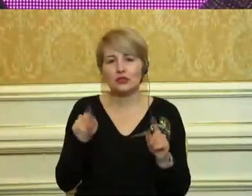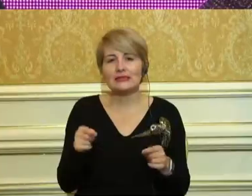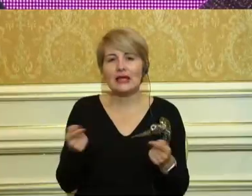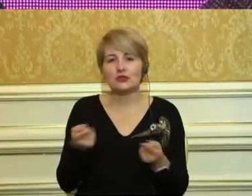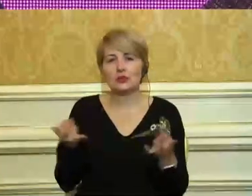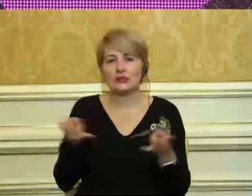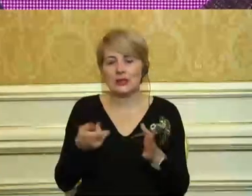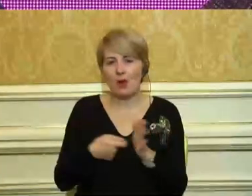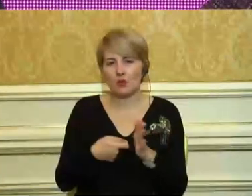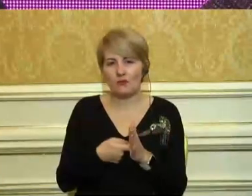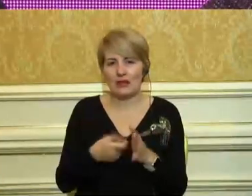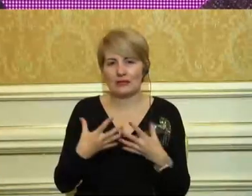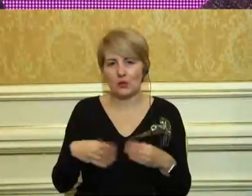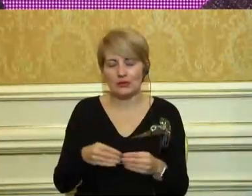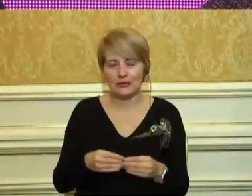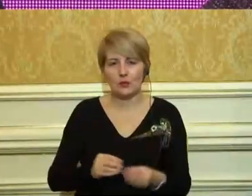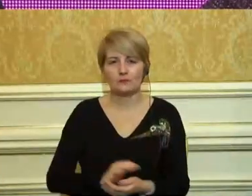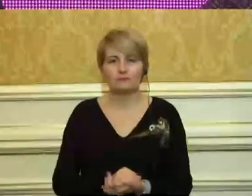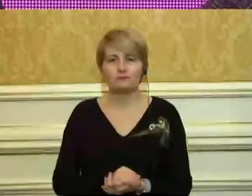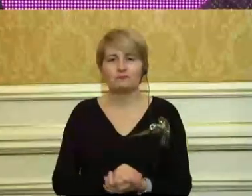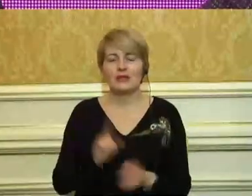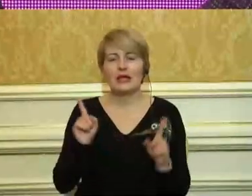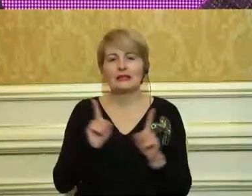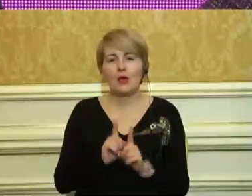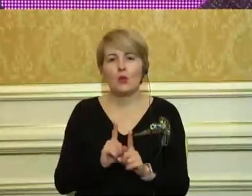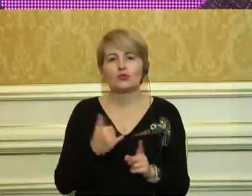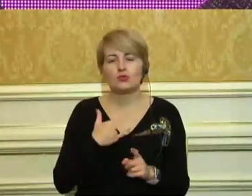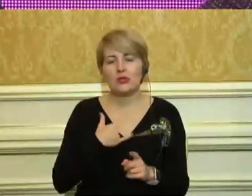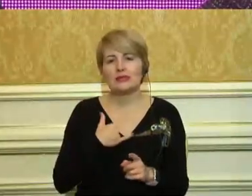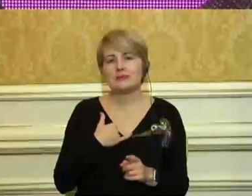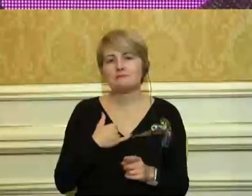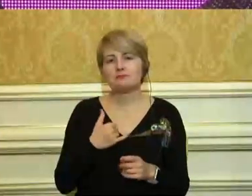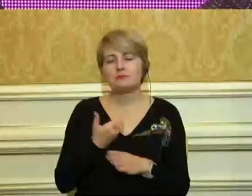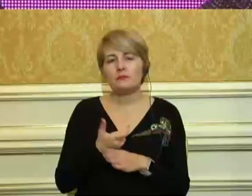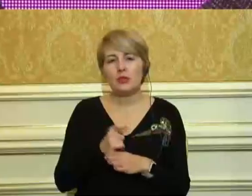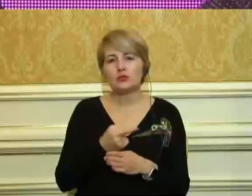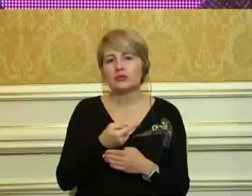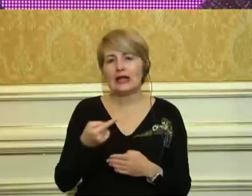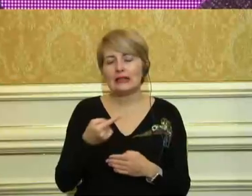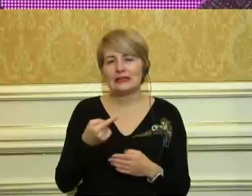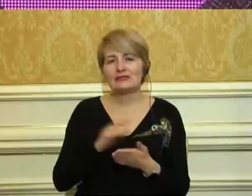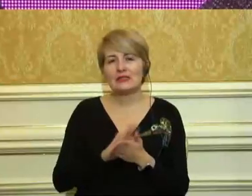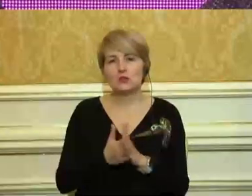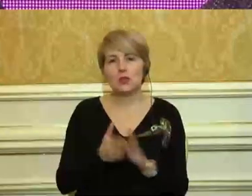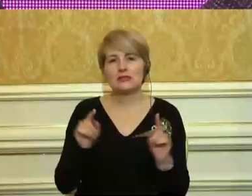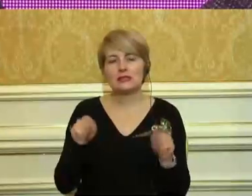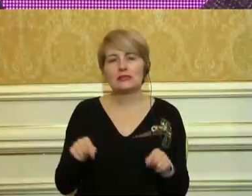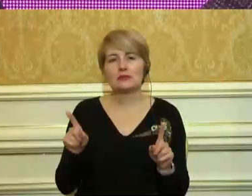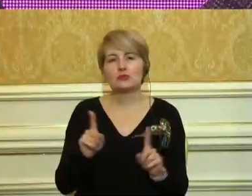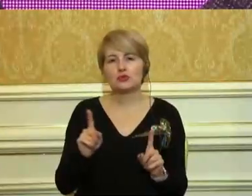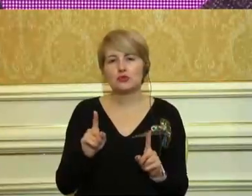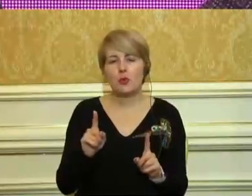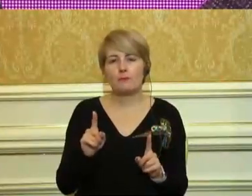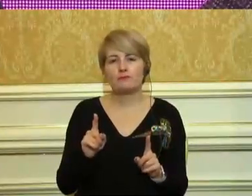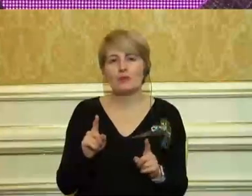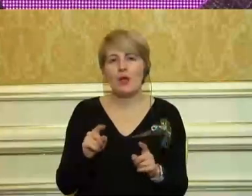have no desire to deal with this very profession, and the woman she has to go there because she